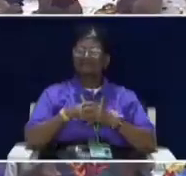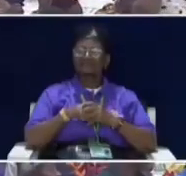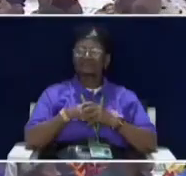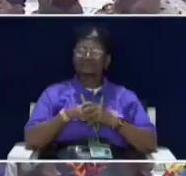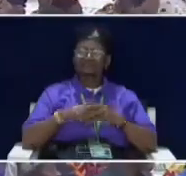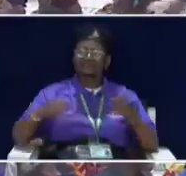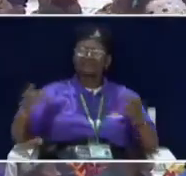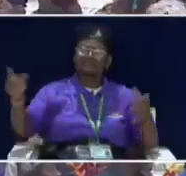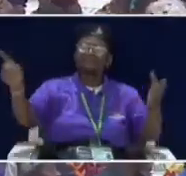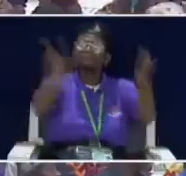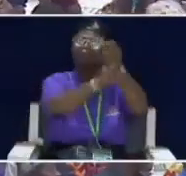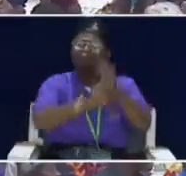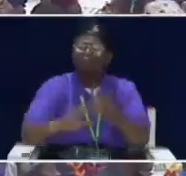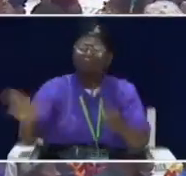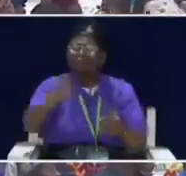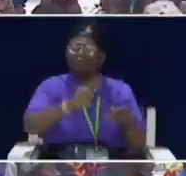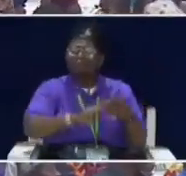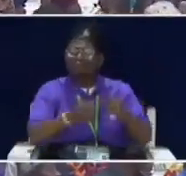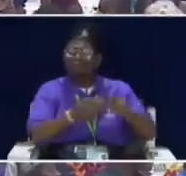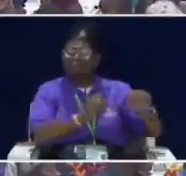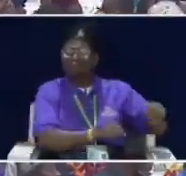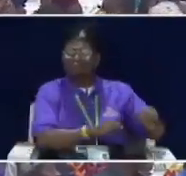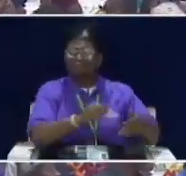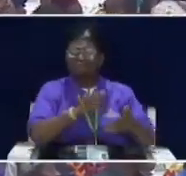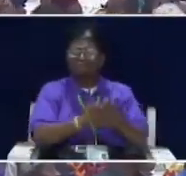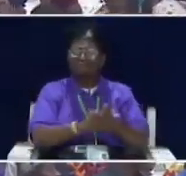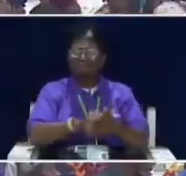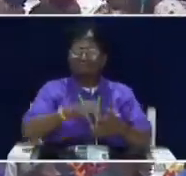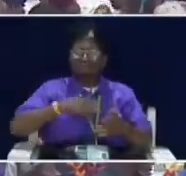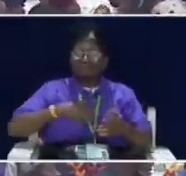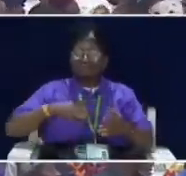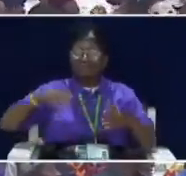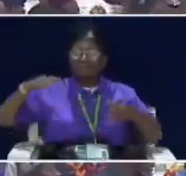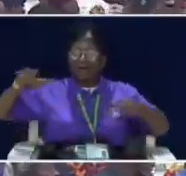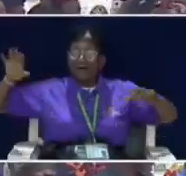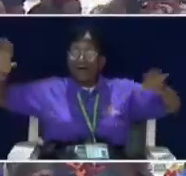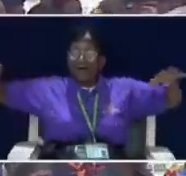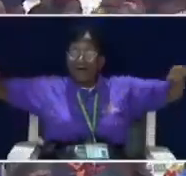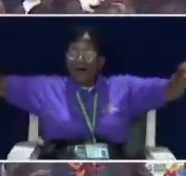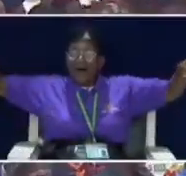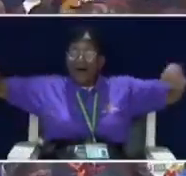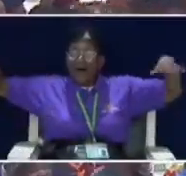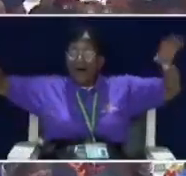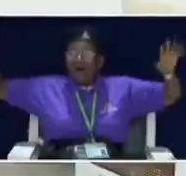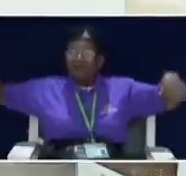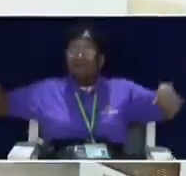Grab your neighbor and tell them that my wings is already showing.